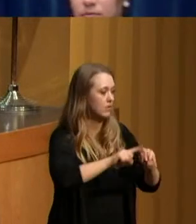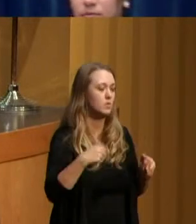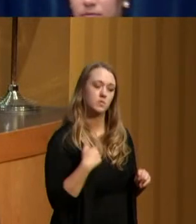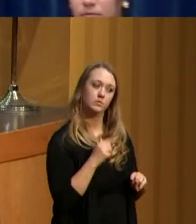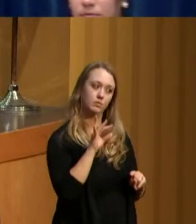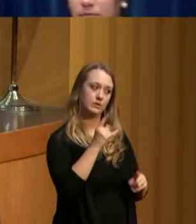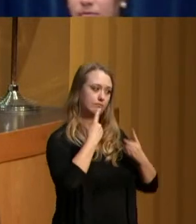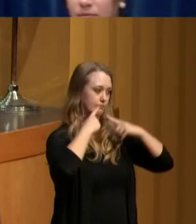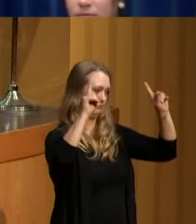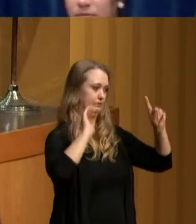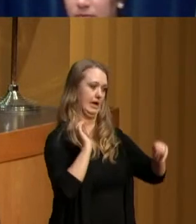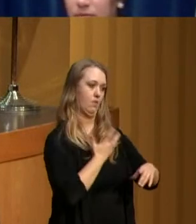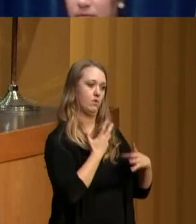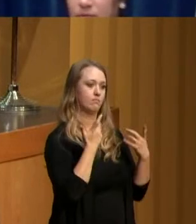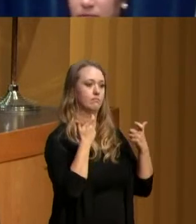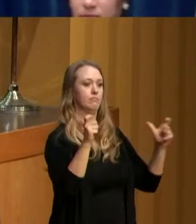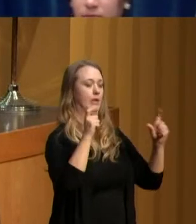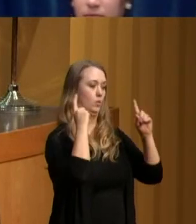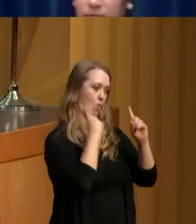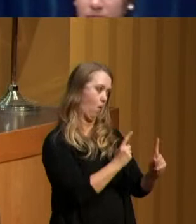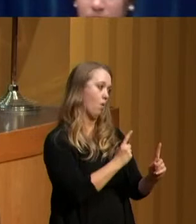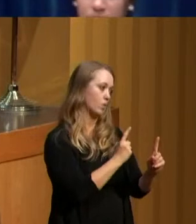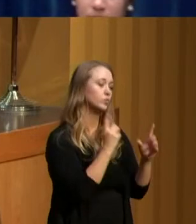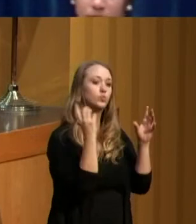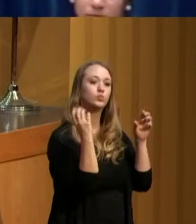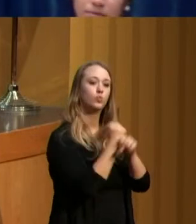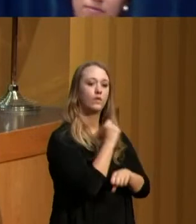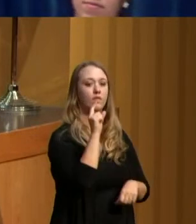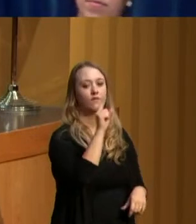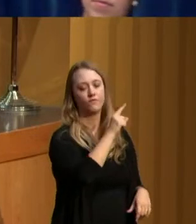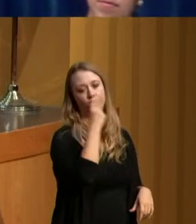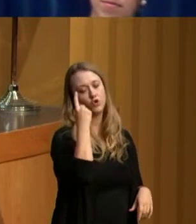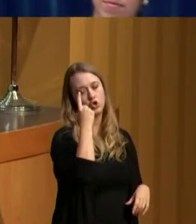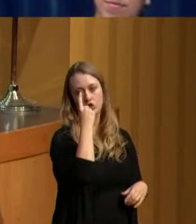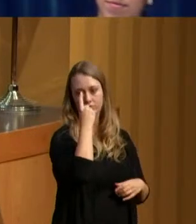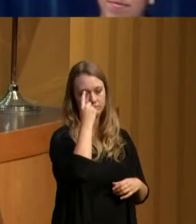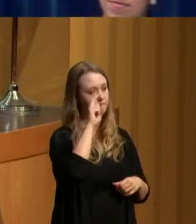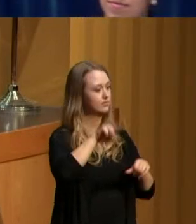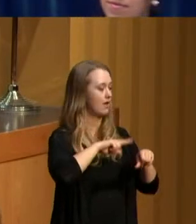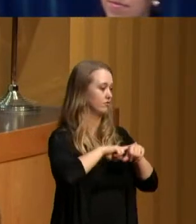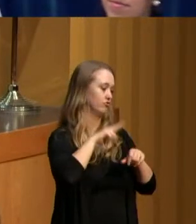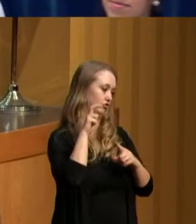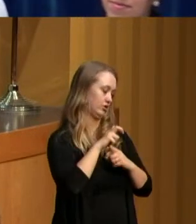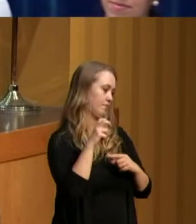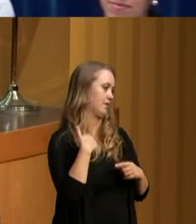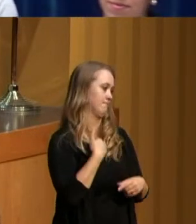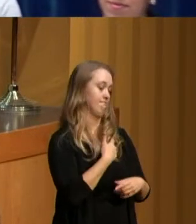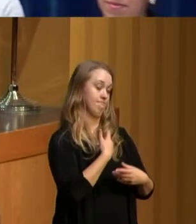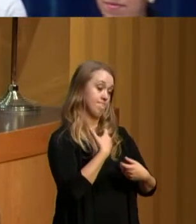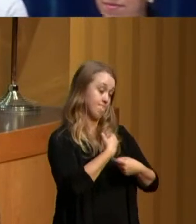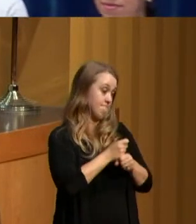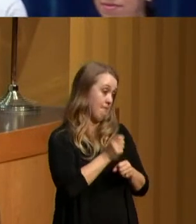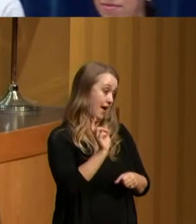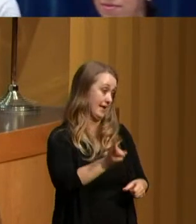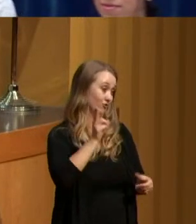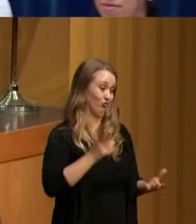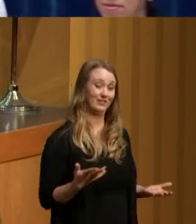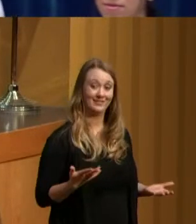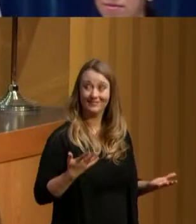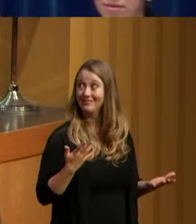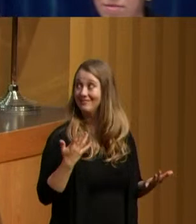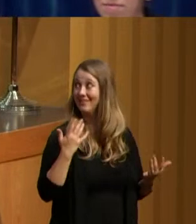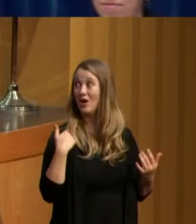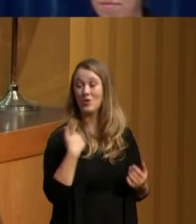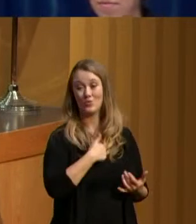our big goal, which was to win the very first national championship and make history. And this is still, we consider